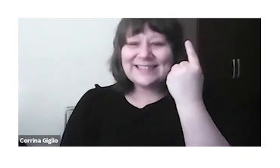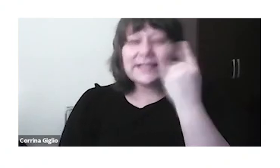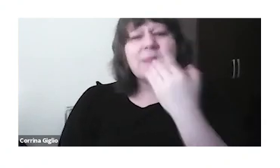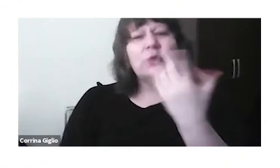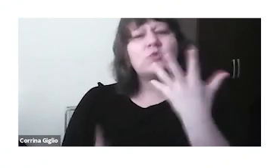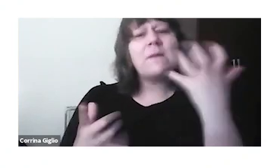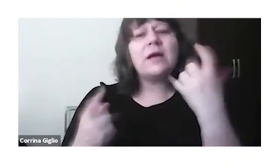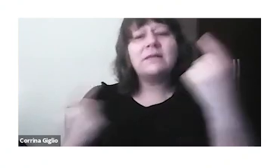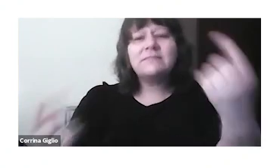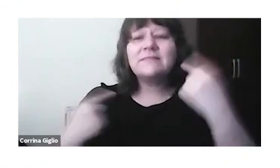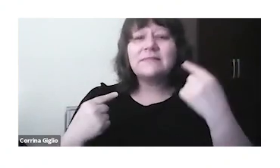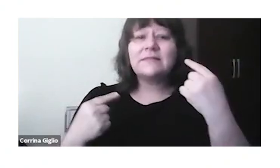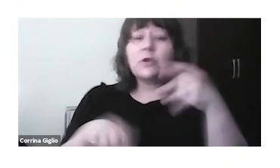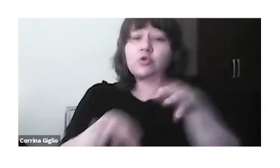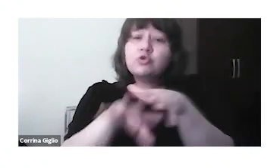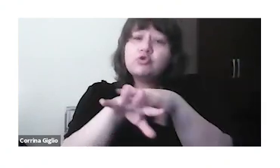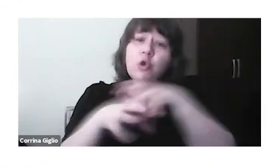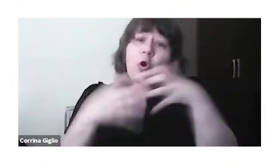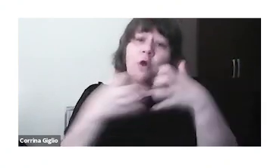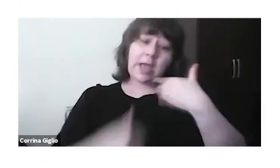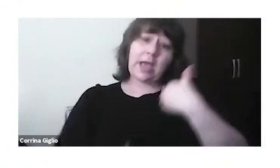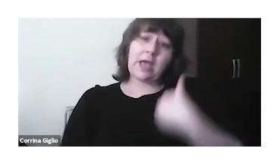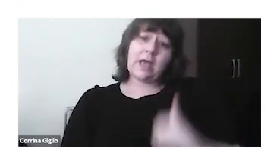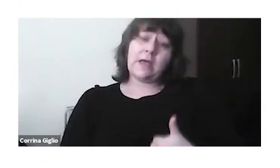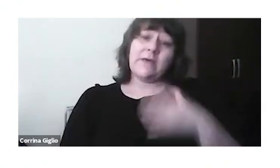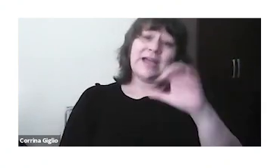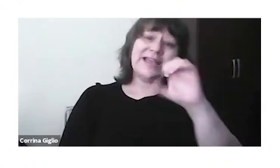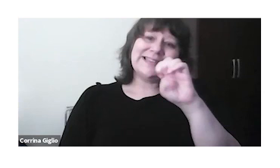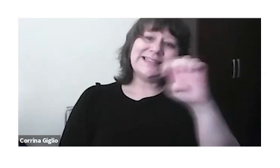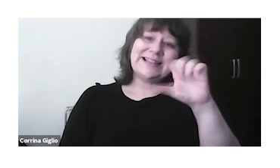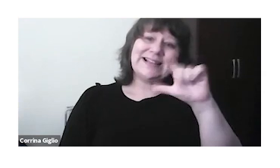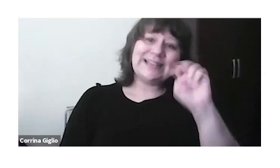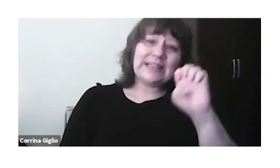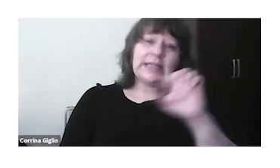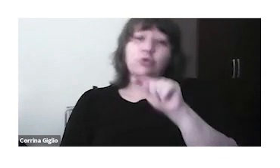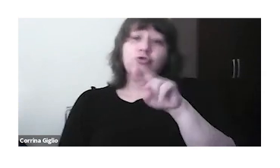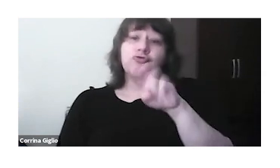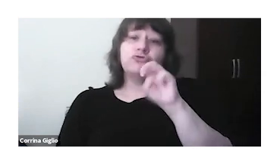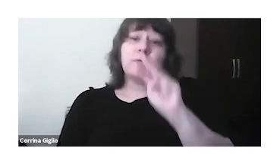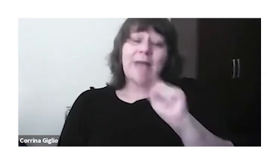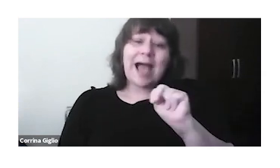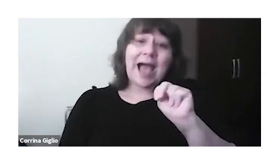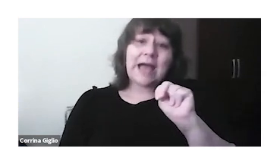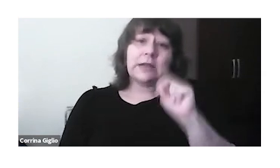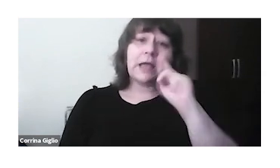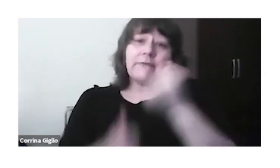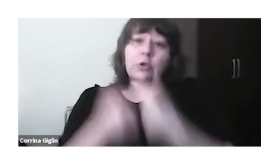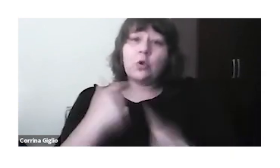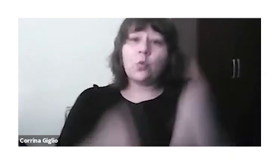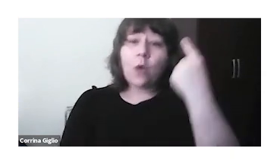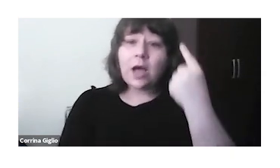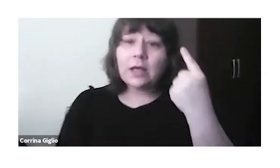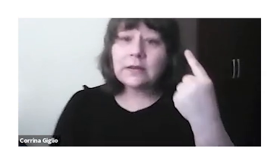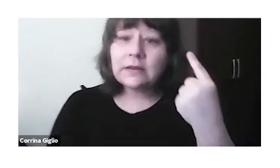Thank you so much to Slow Factory and Celine and Truman and Yasmin and everyone for having